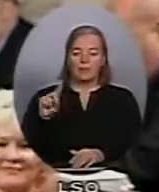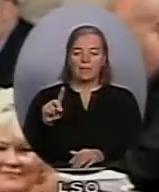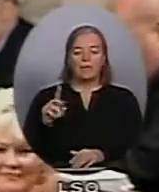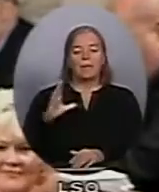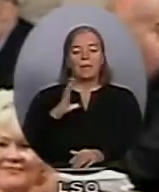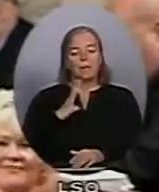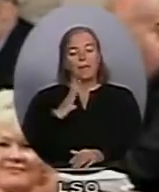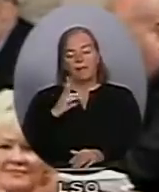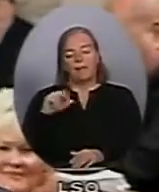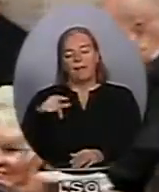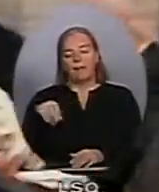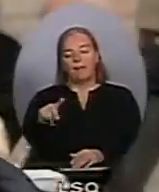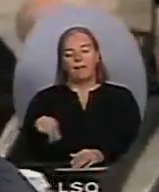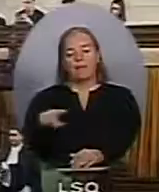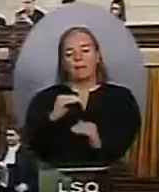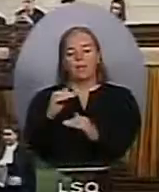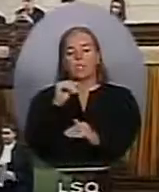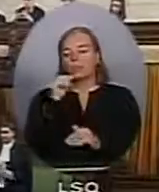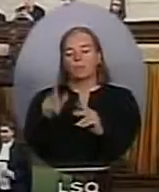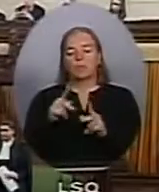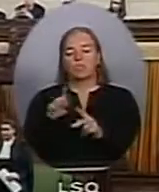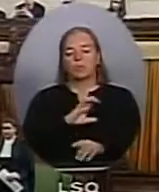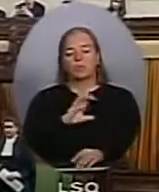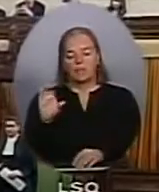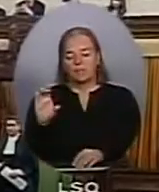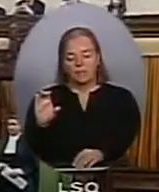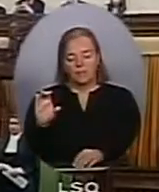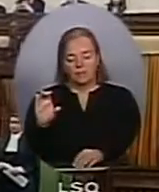as they're showing by their own behavior.